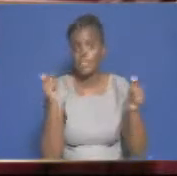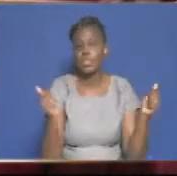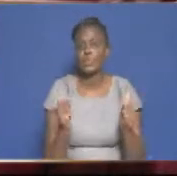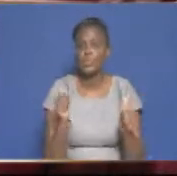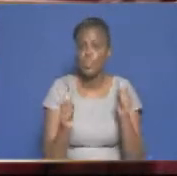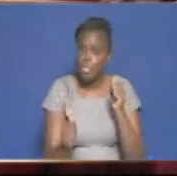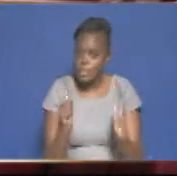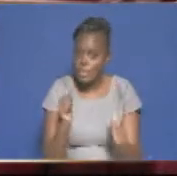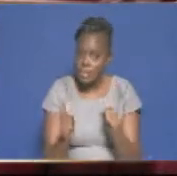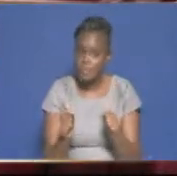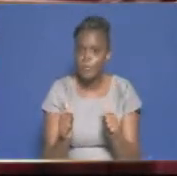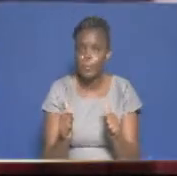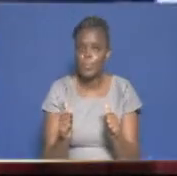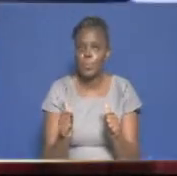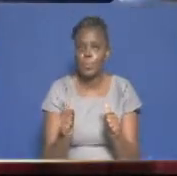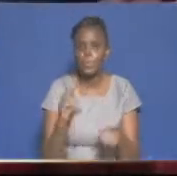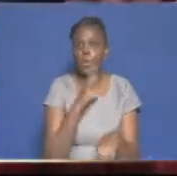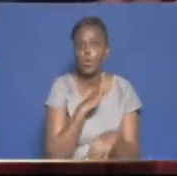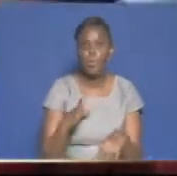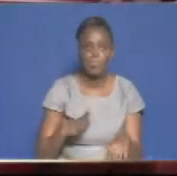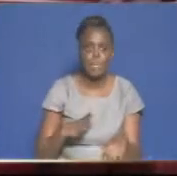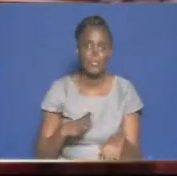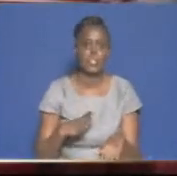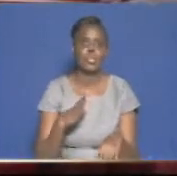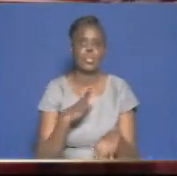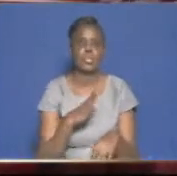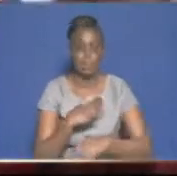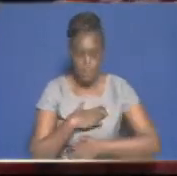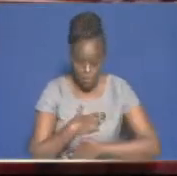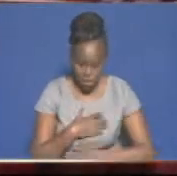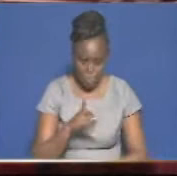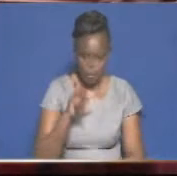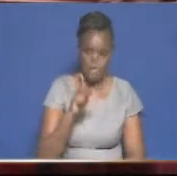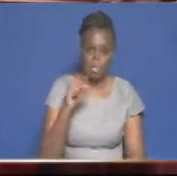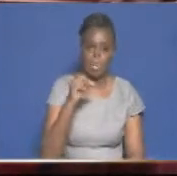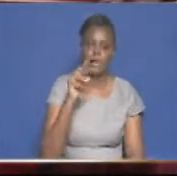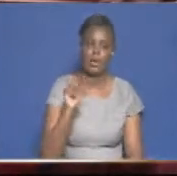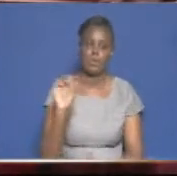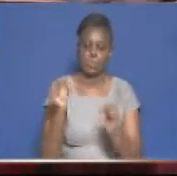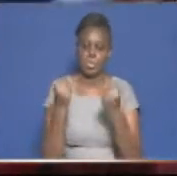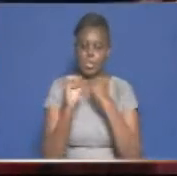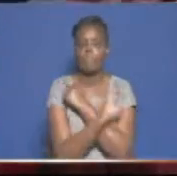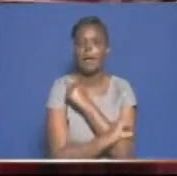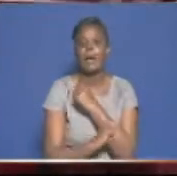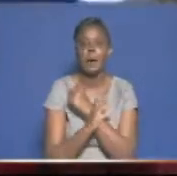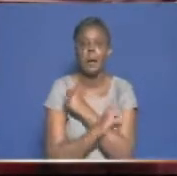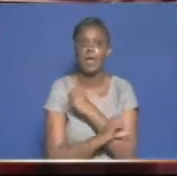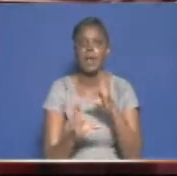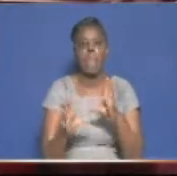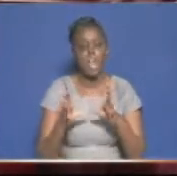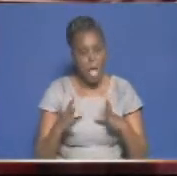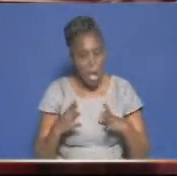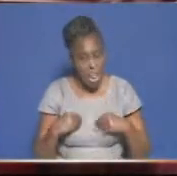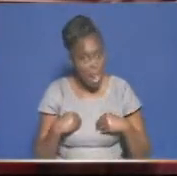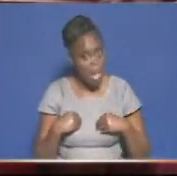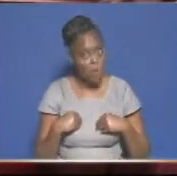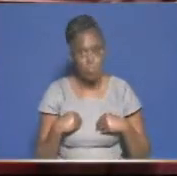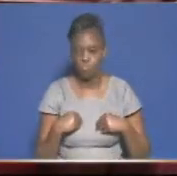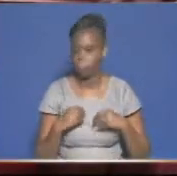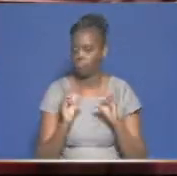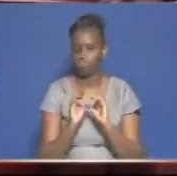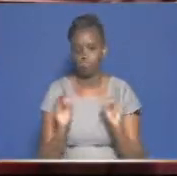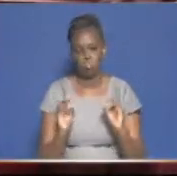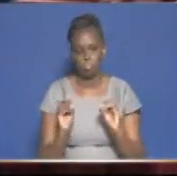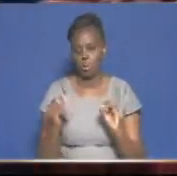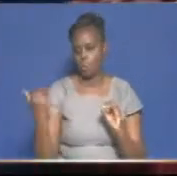Speaker, this committee by Honorable Kigano should save this country by not allowing a bill on this one. Kutusumbua